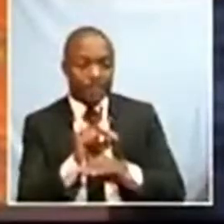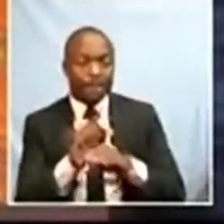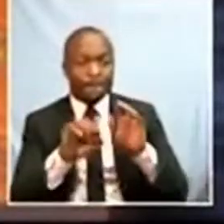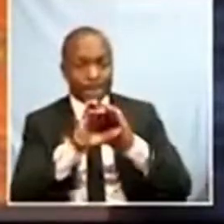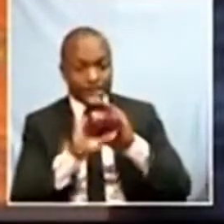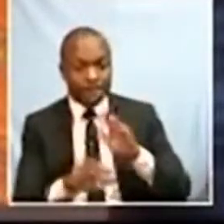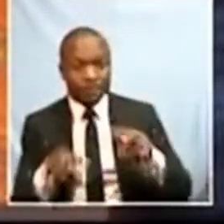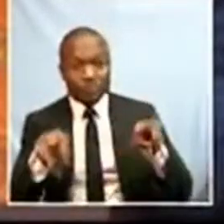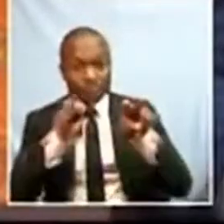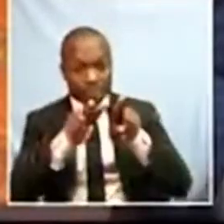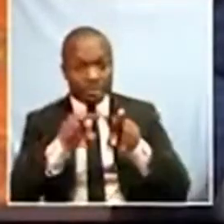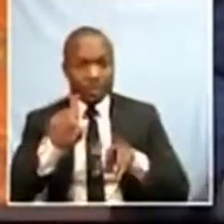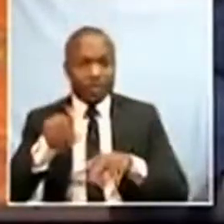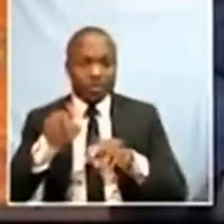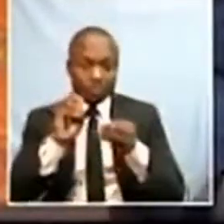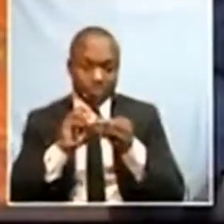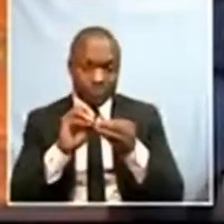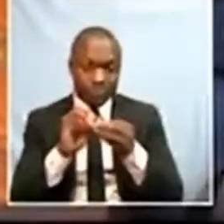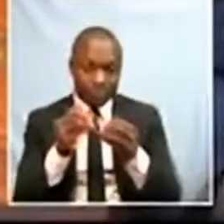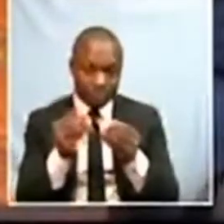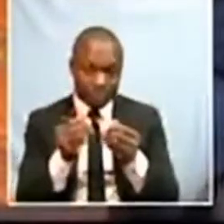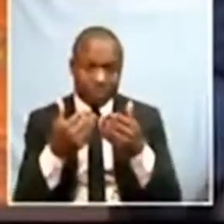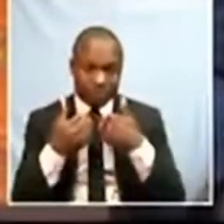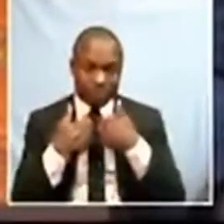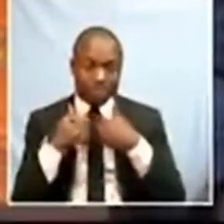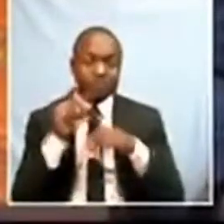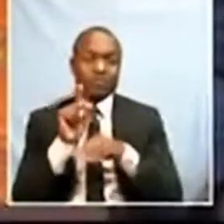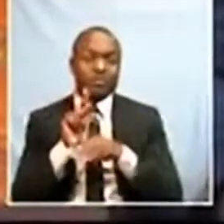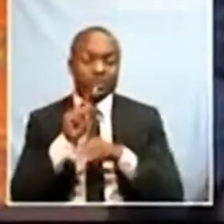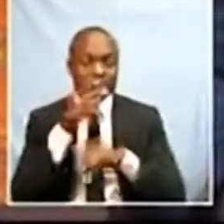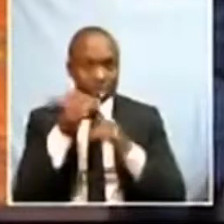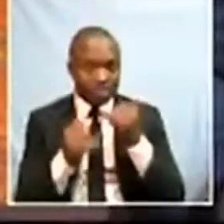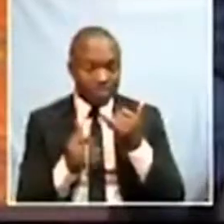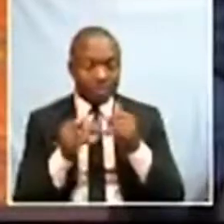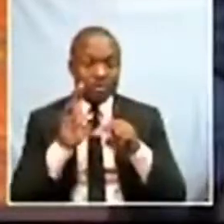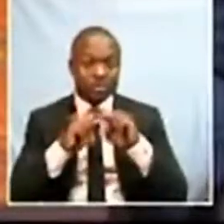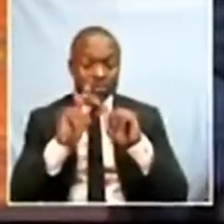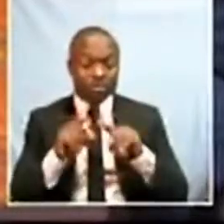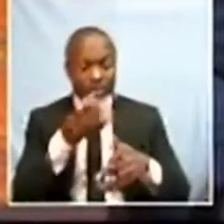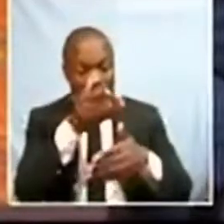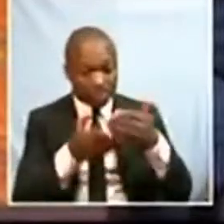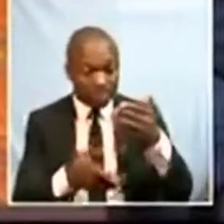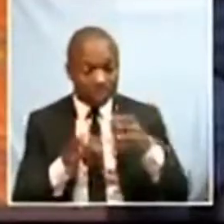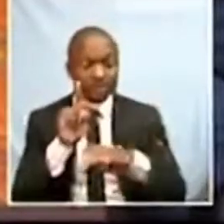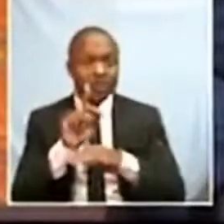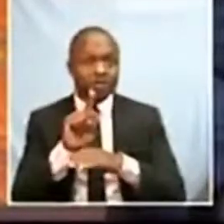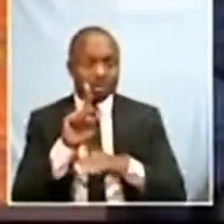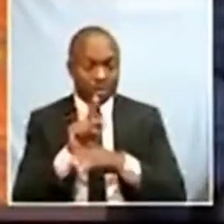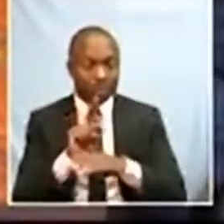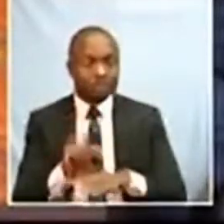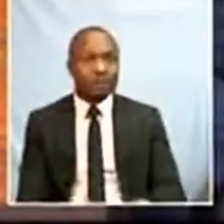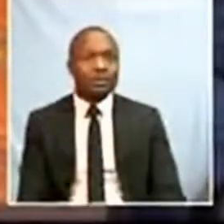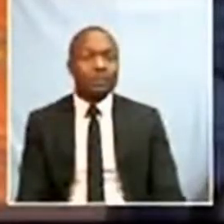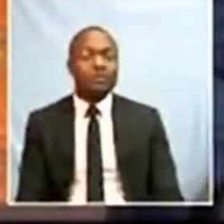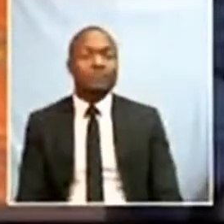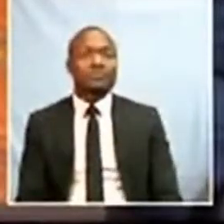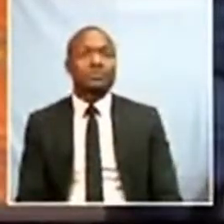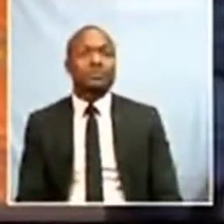undervalued and needed more funding to have the projects complete. Chair, these projects are situated